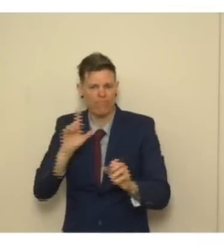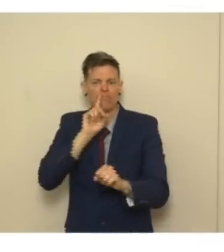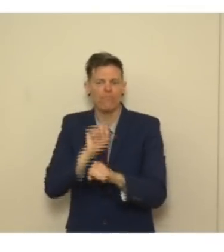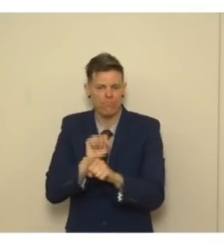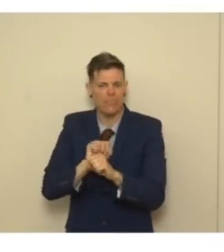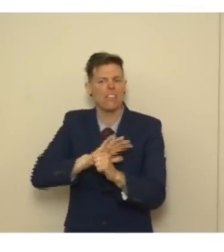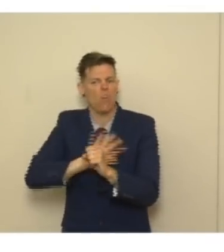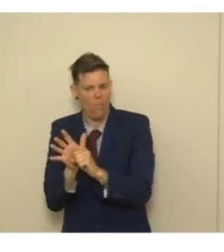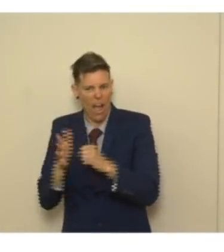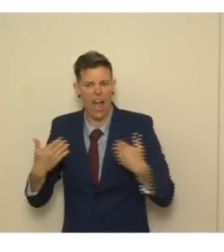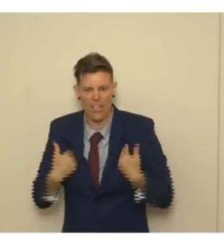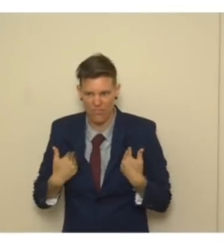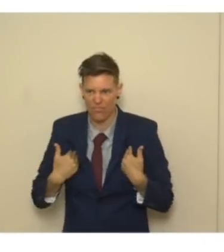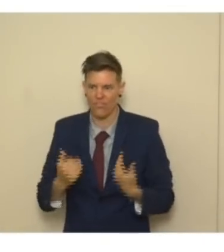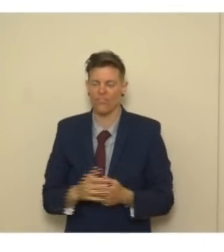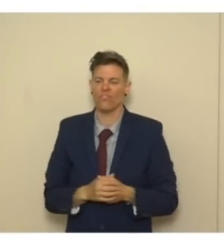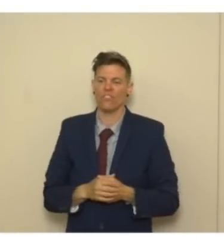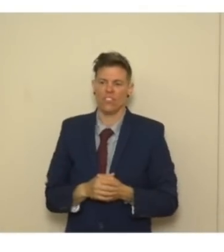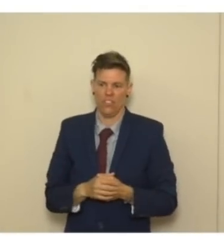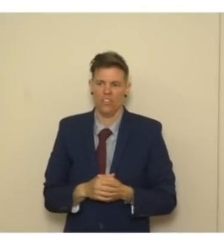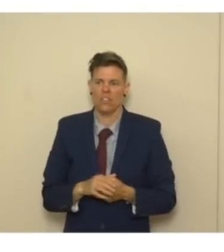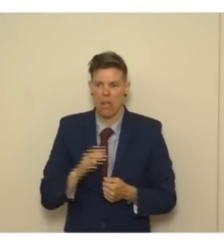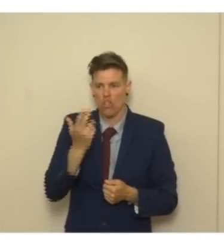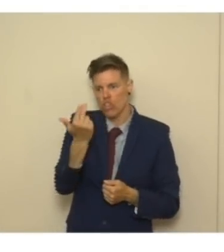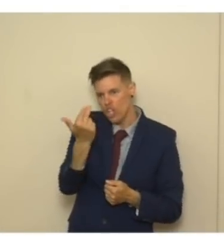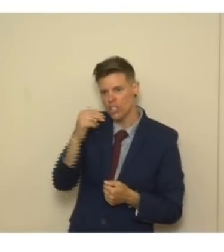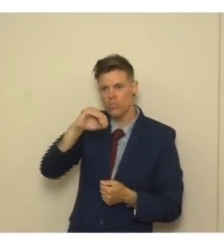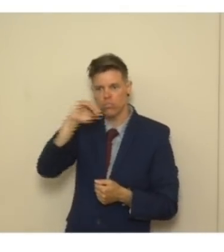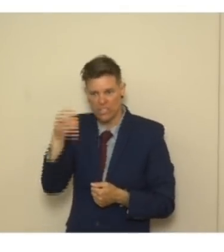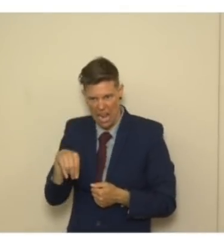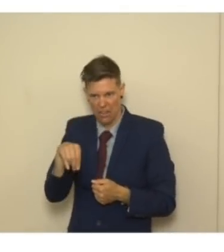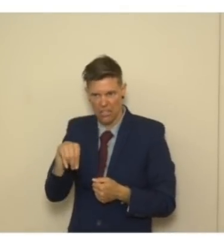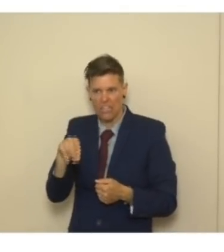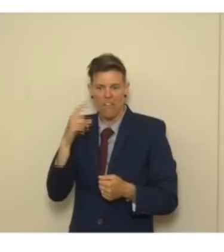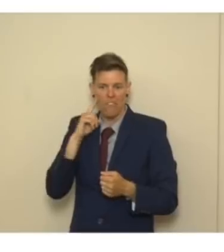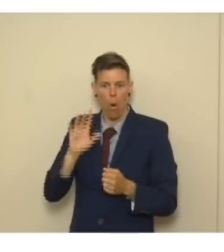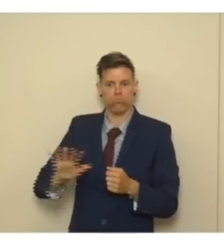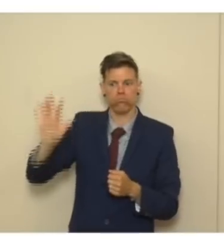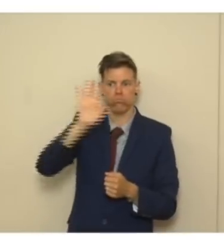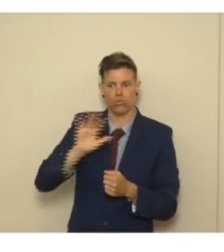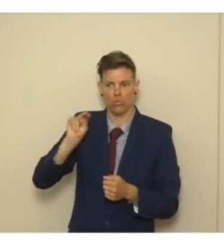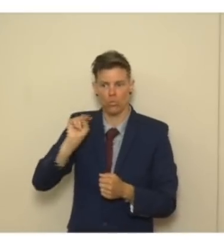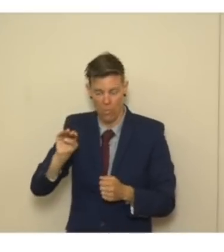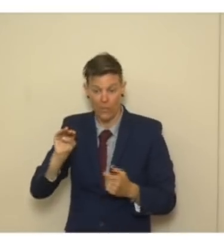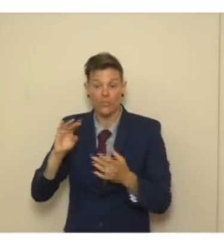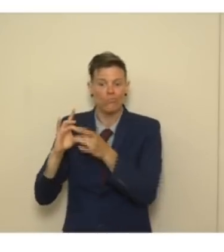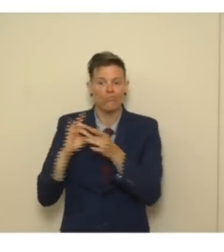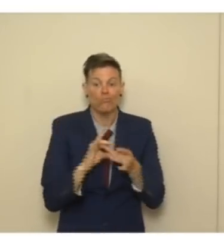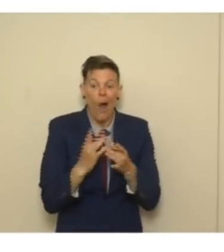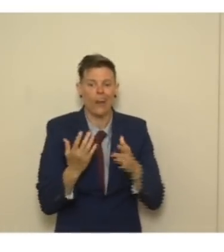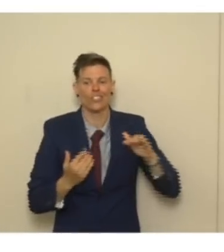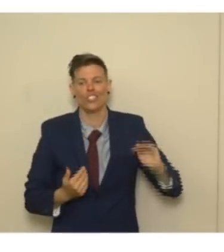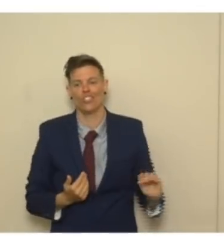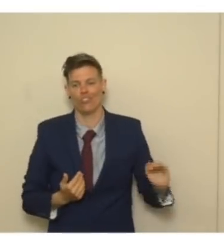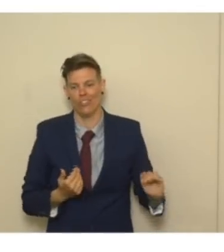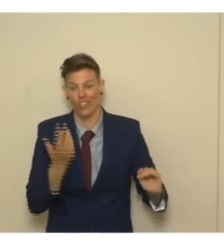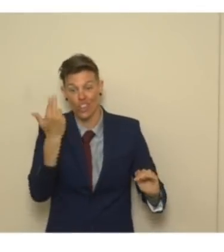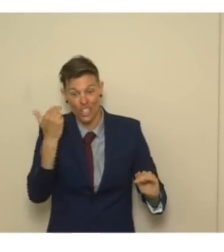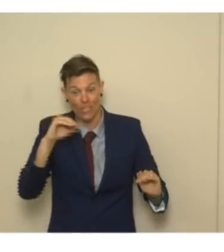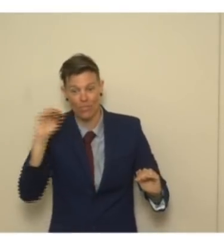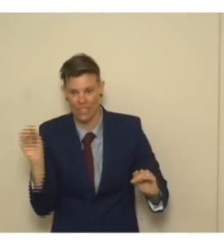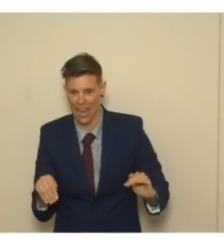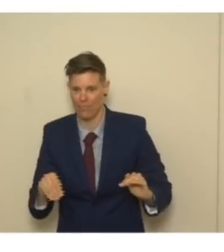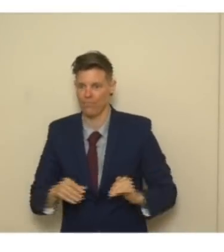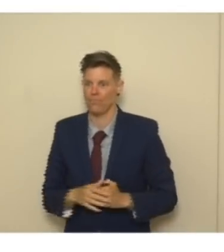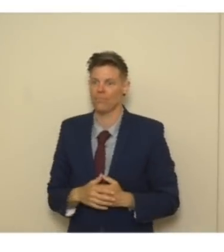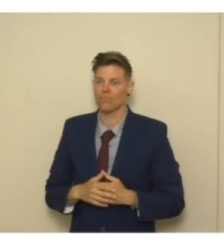New Mexico cases, up just a teeny bit. We've had no fatalities, thank goodness, and only 2 cases of the multi-system